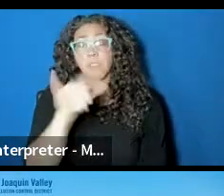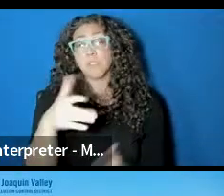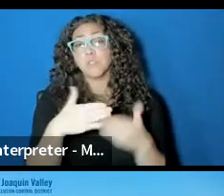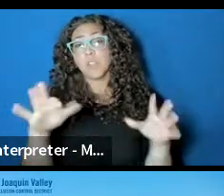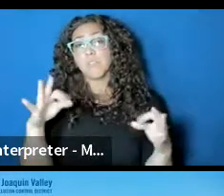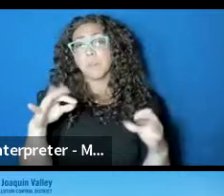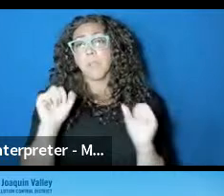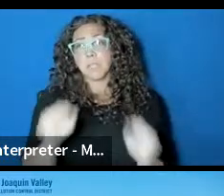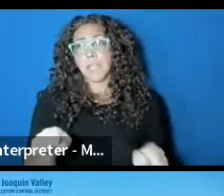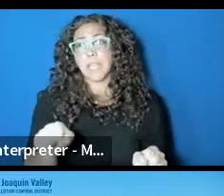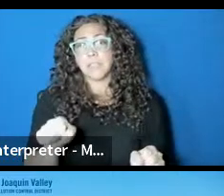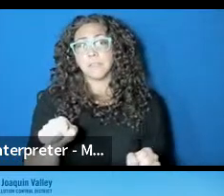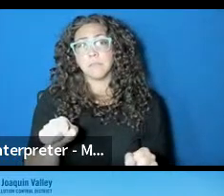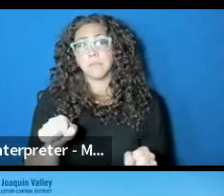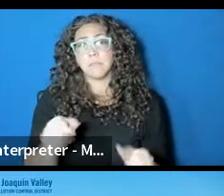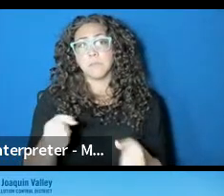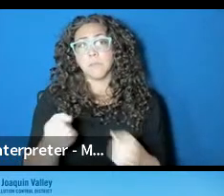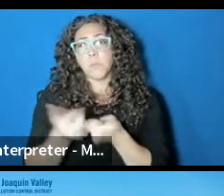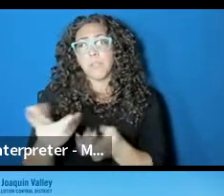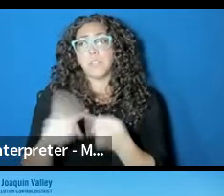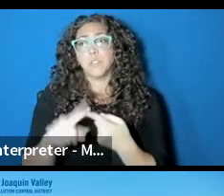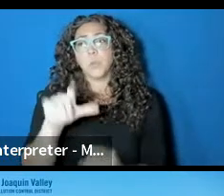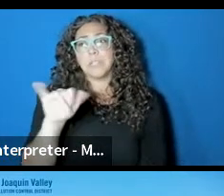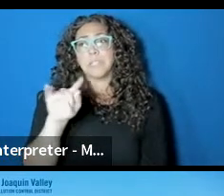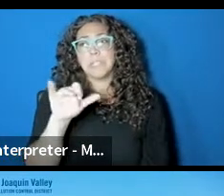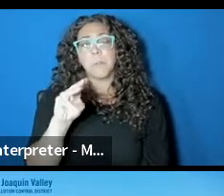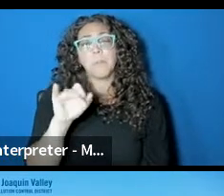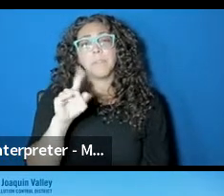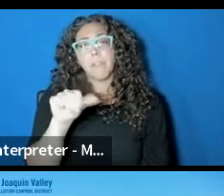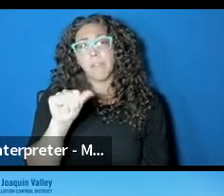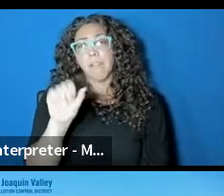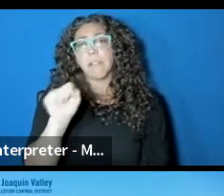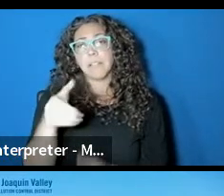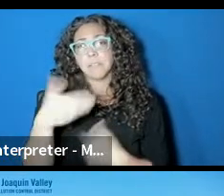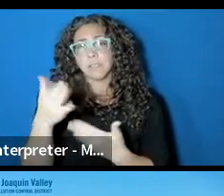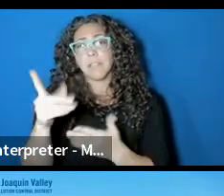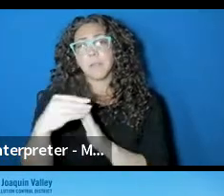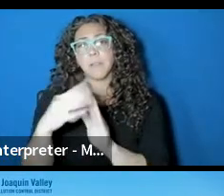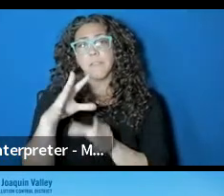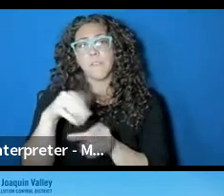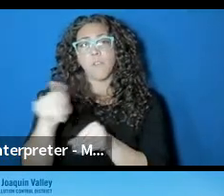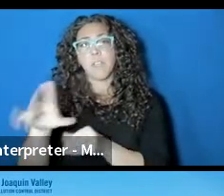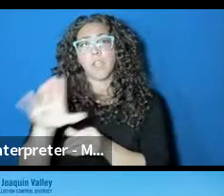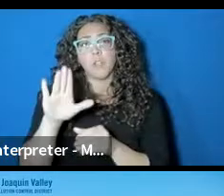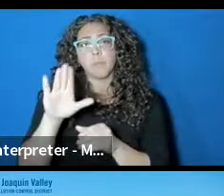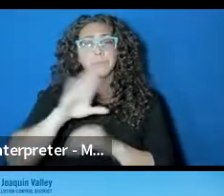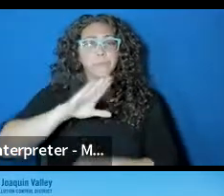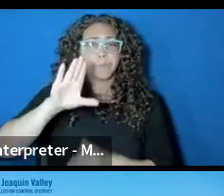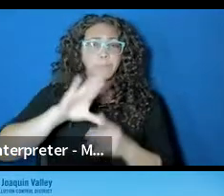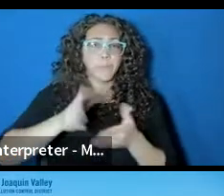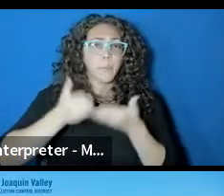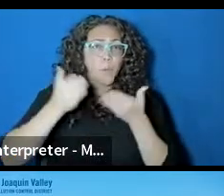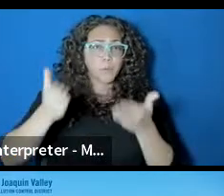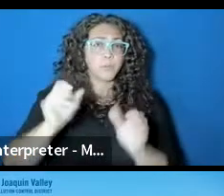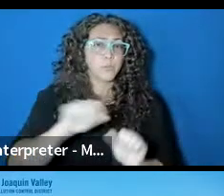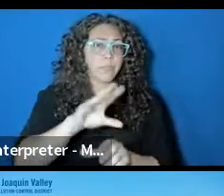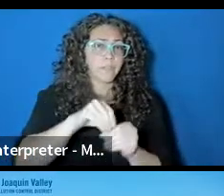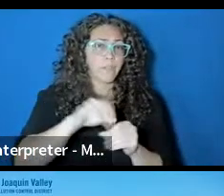Manila Rising to include in their proposals today. You can let us know via chat, raise your